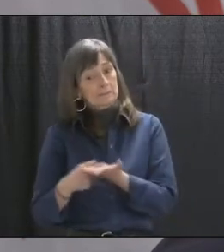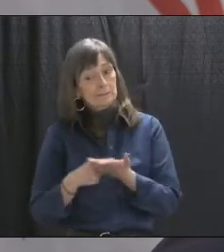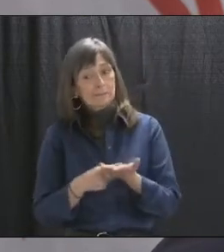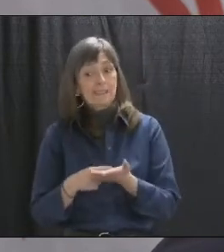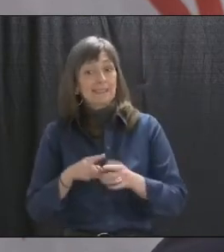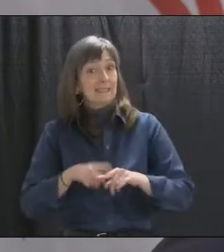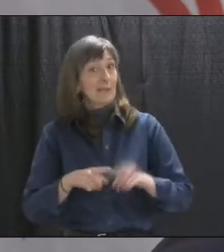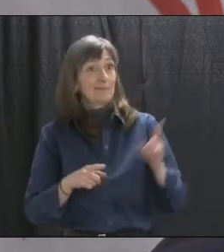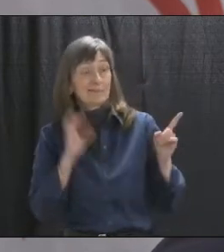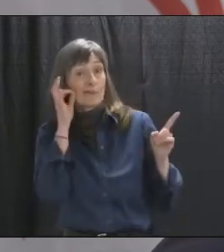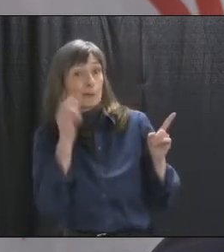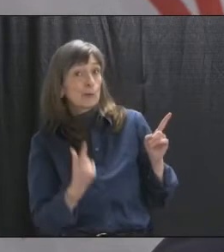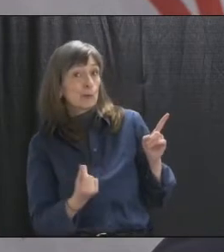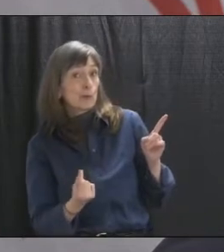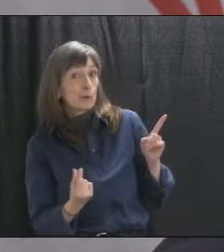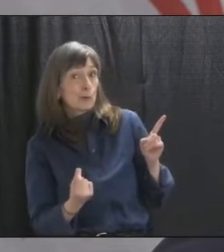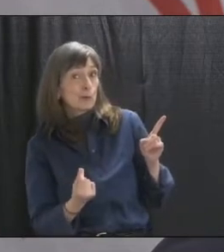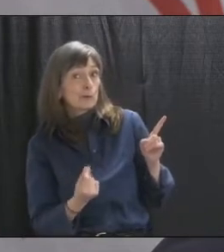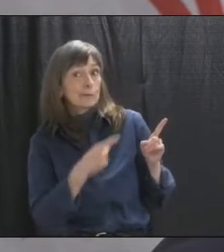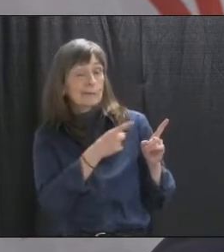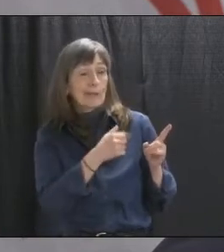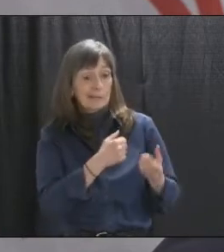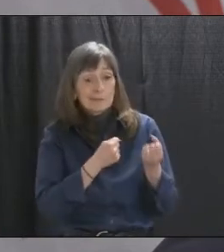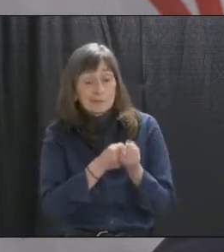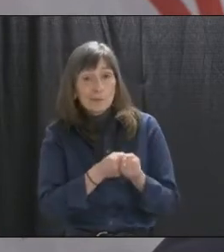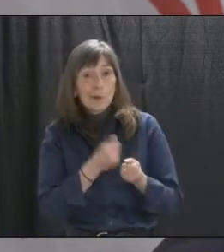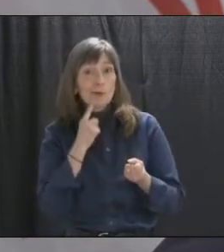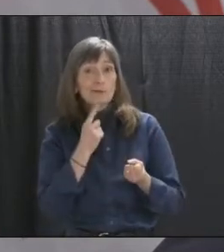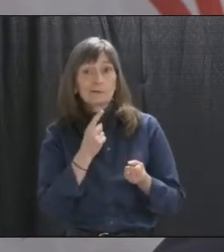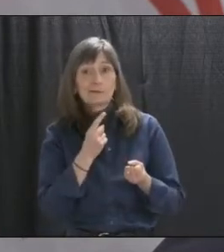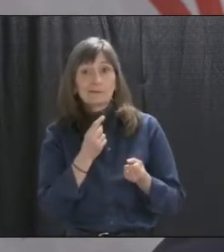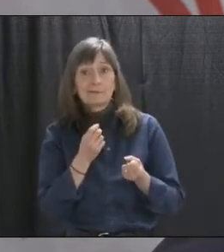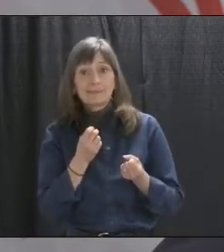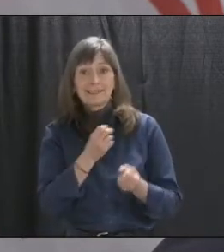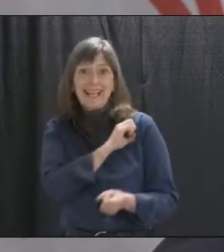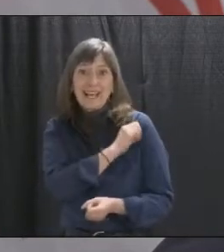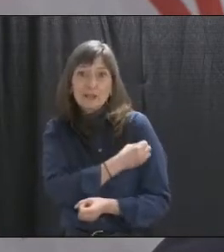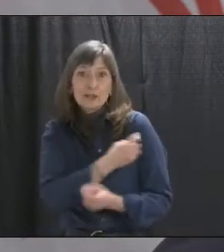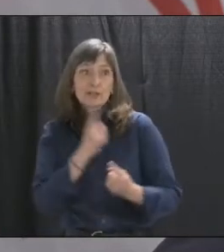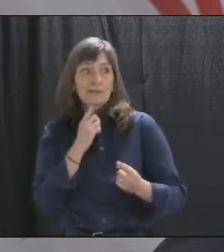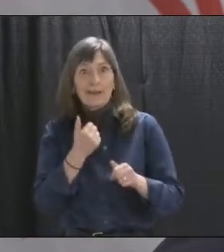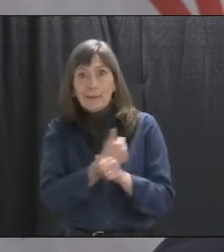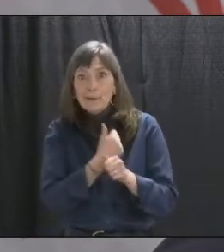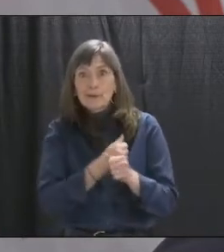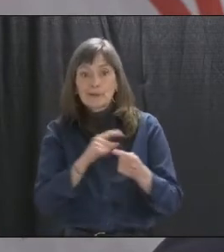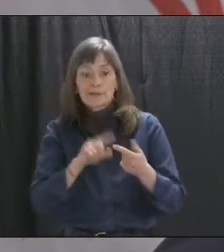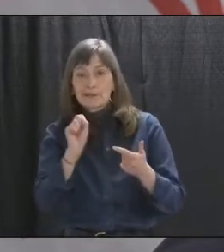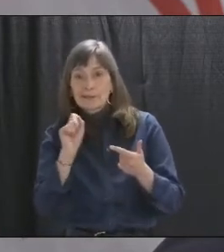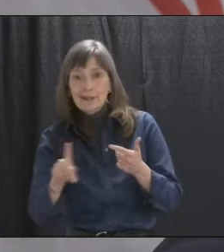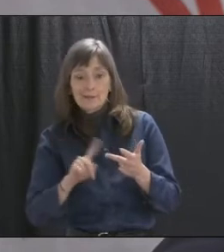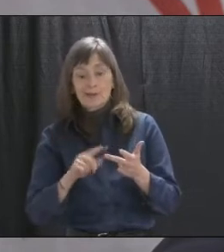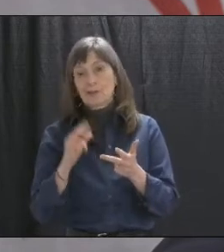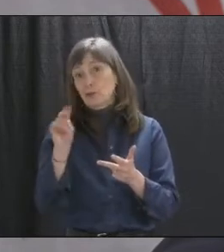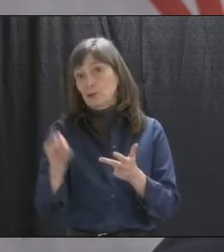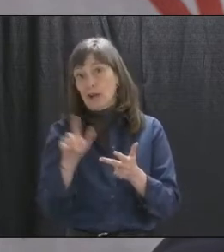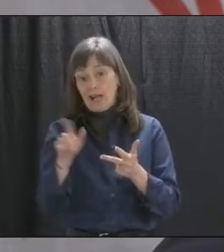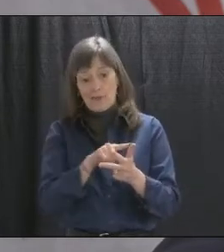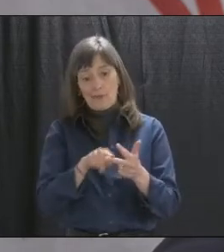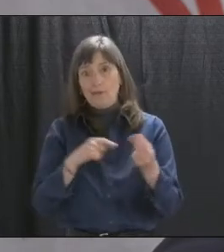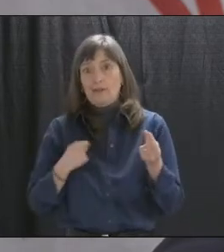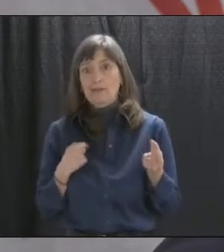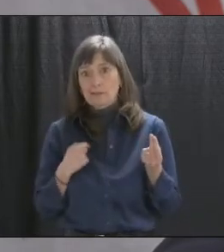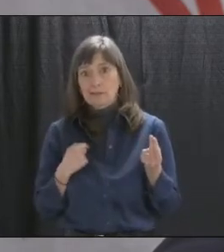federal response will be to the energy sector, to the oil sector. We're seeing working with Alberta and Saskatchewan and Newfoundland and Labrador,